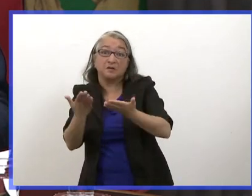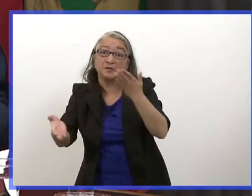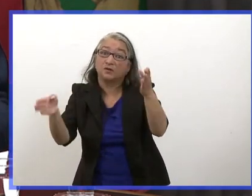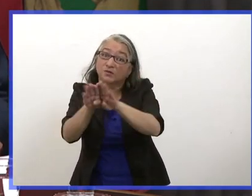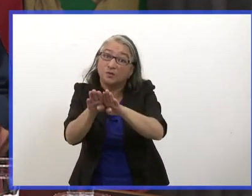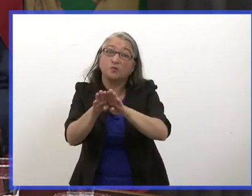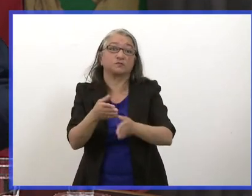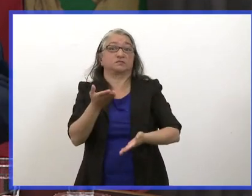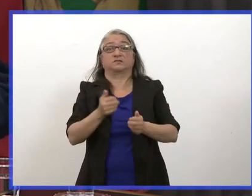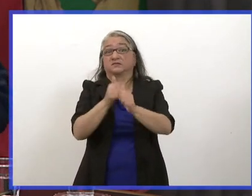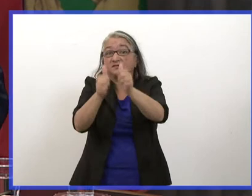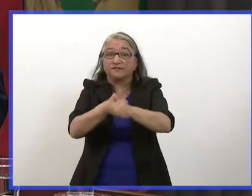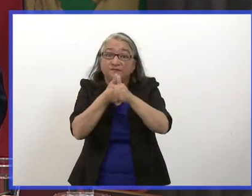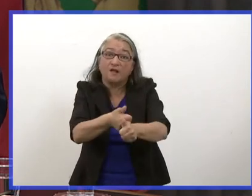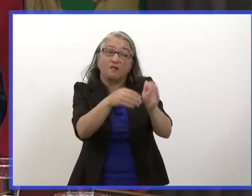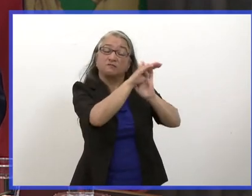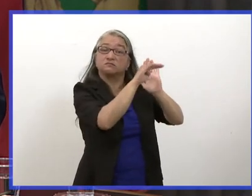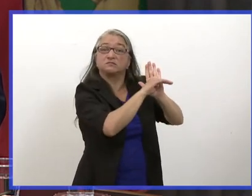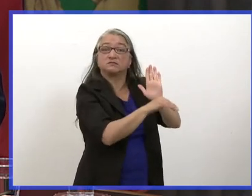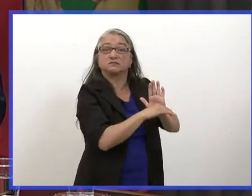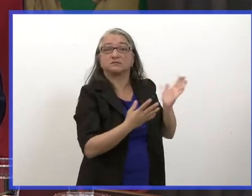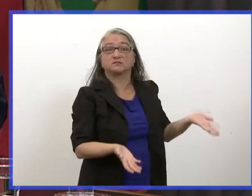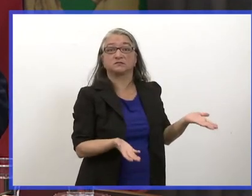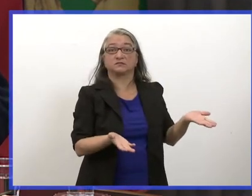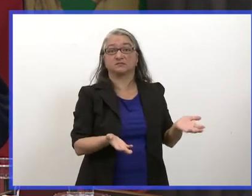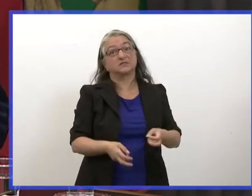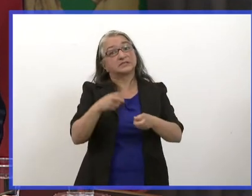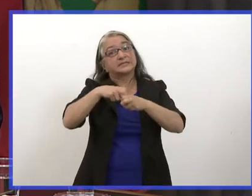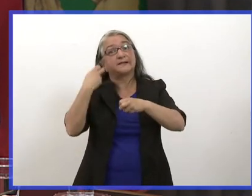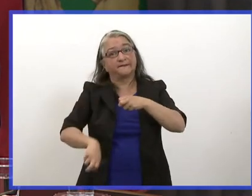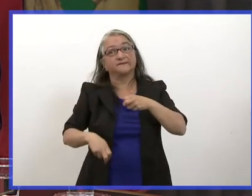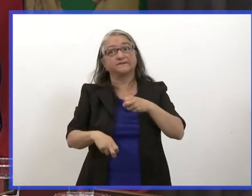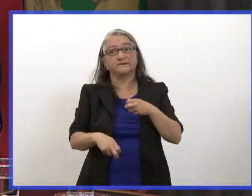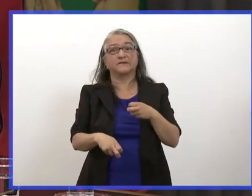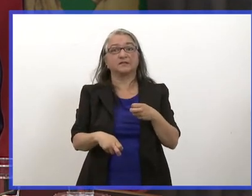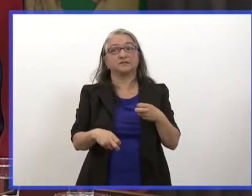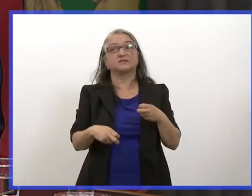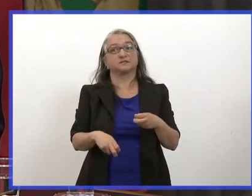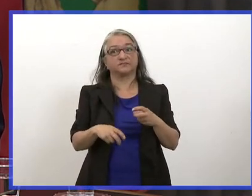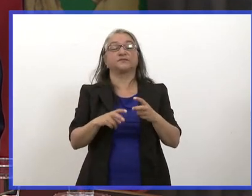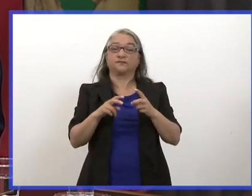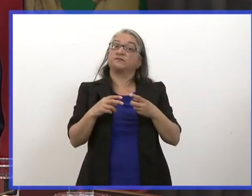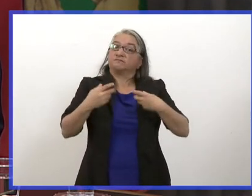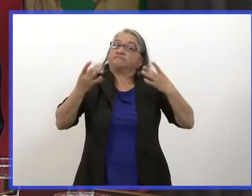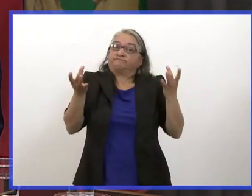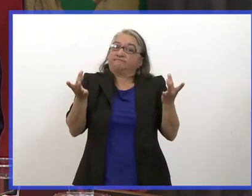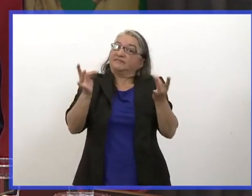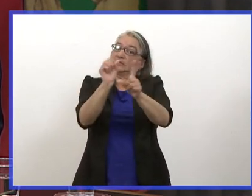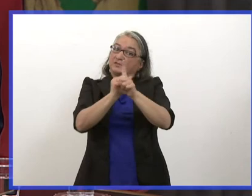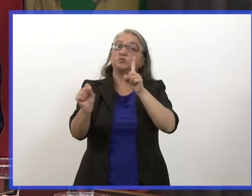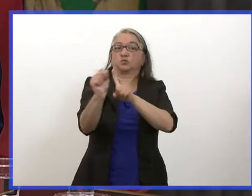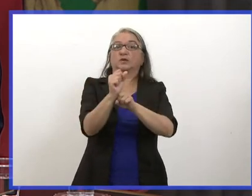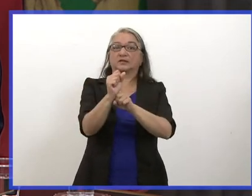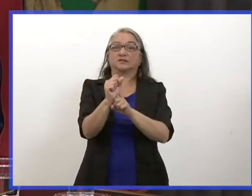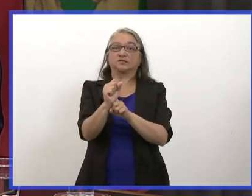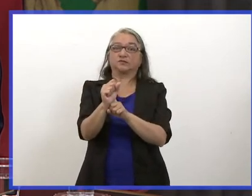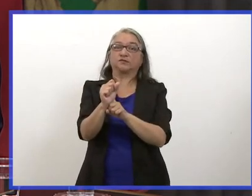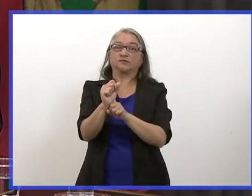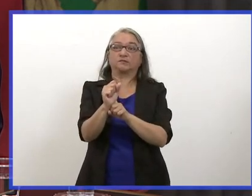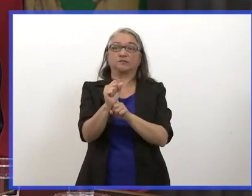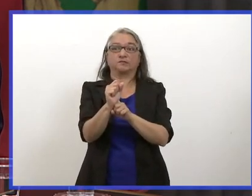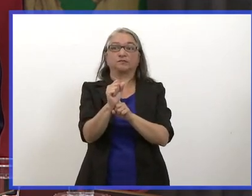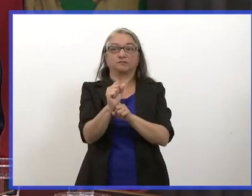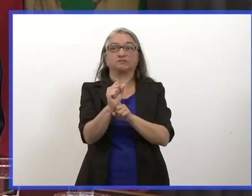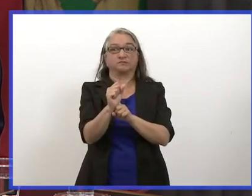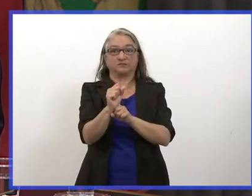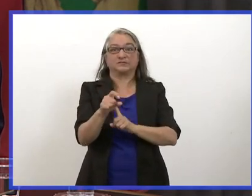system for all of us. We need the full participation of all Manitobans in order for these strict public health measures to